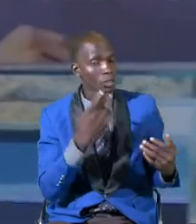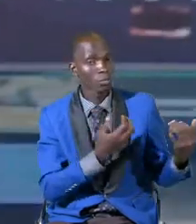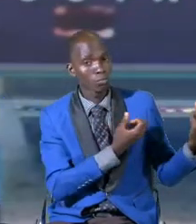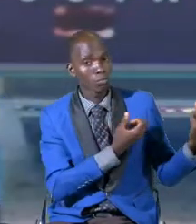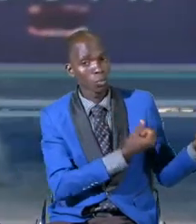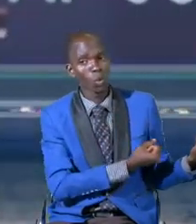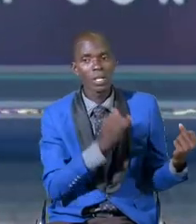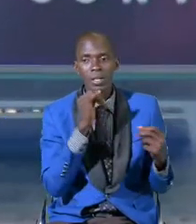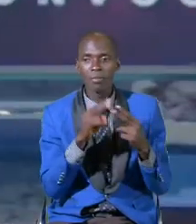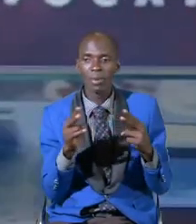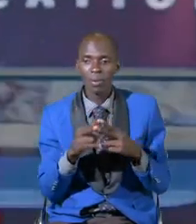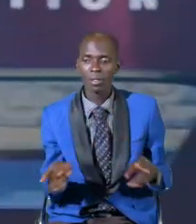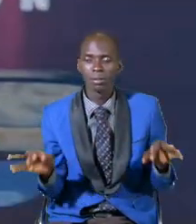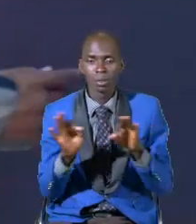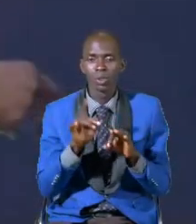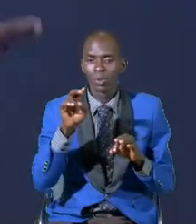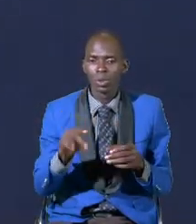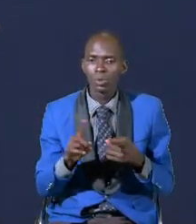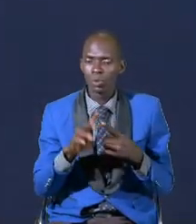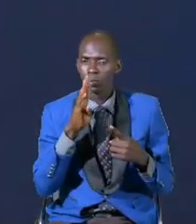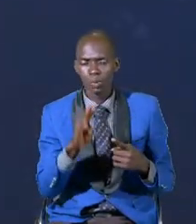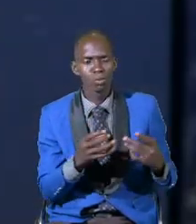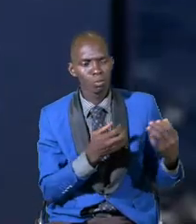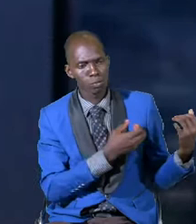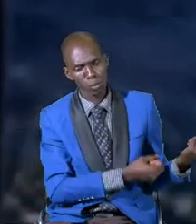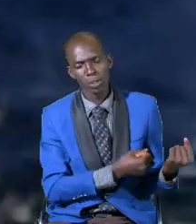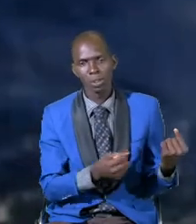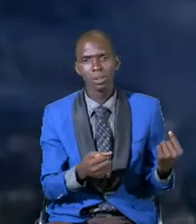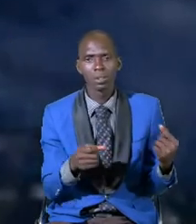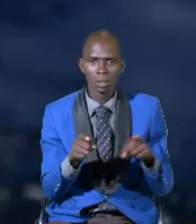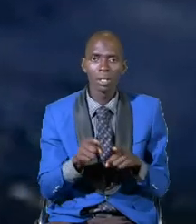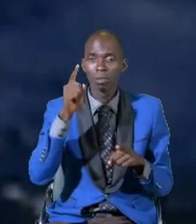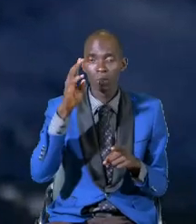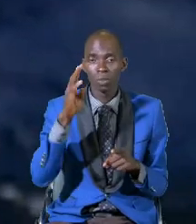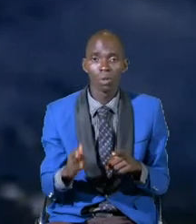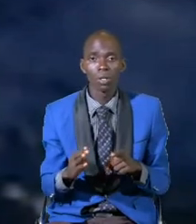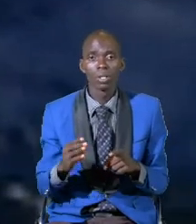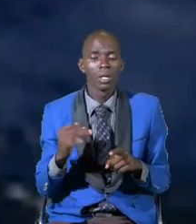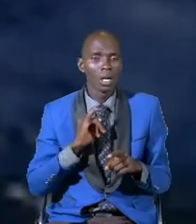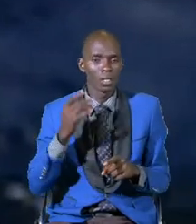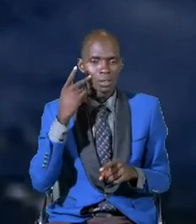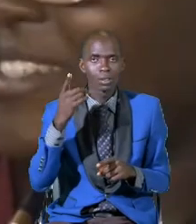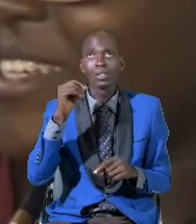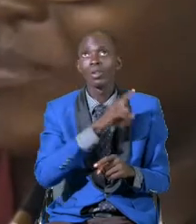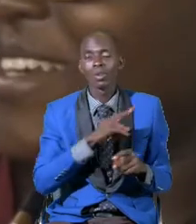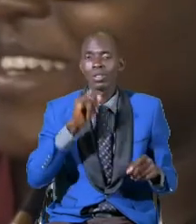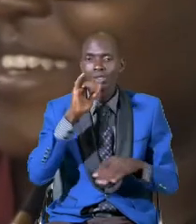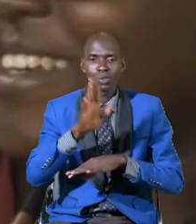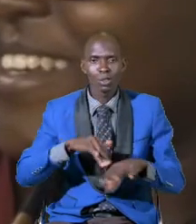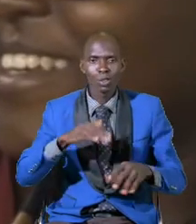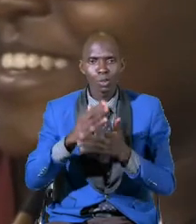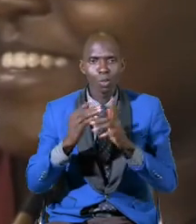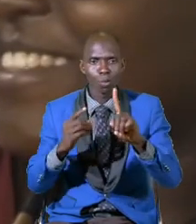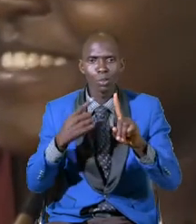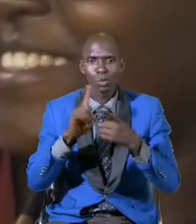to be courageous that God is calling me to higher level. I see somebody there, the Lord is calling you to higher level.